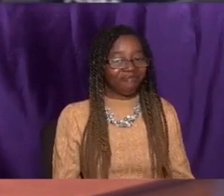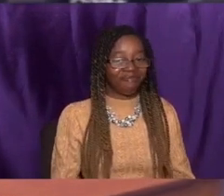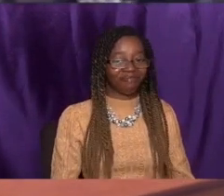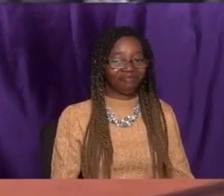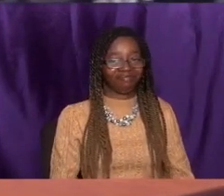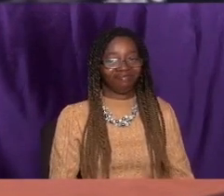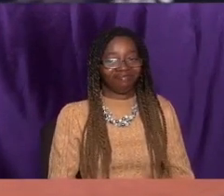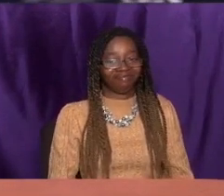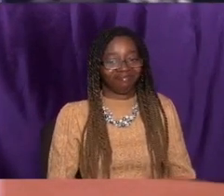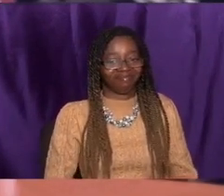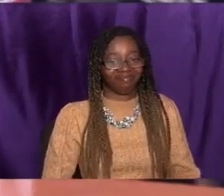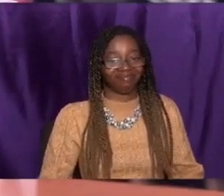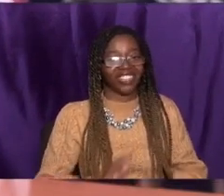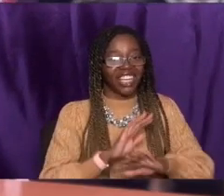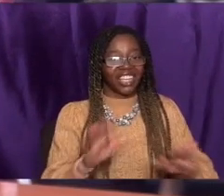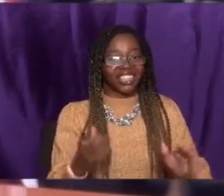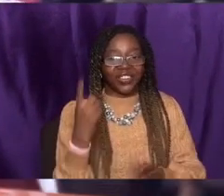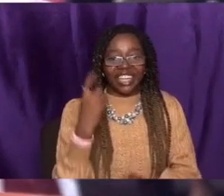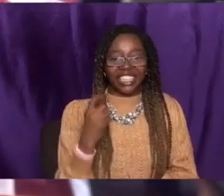Don't ask me how I know that.